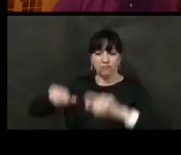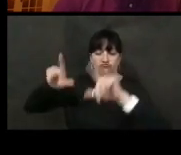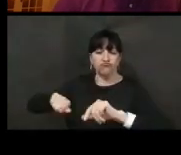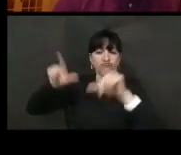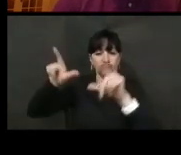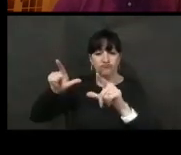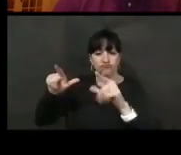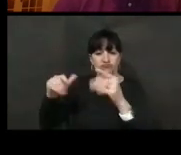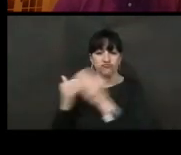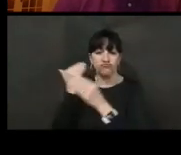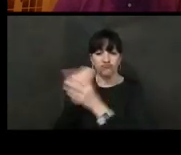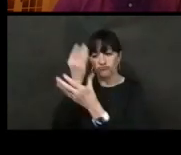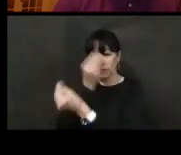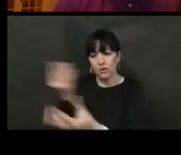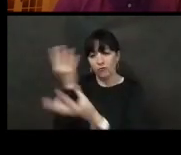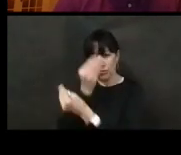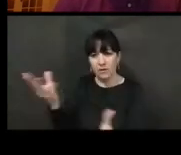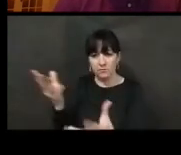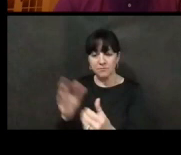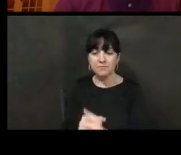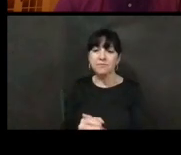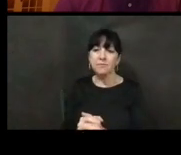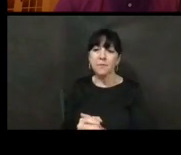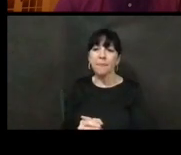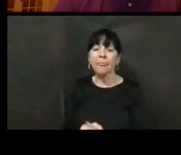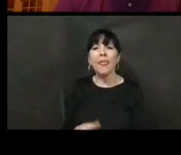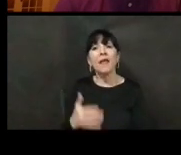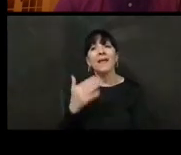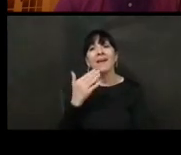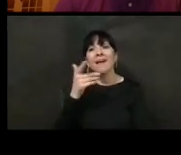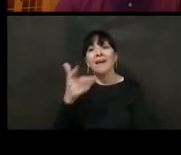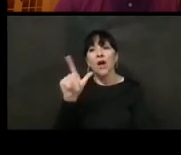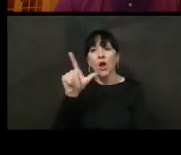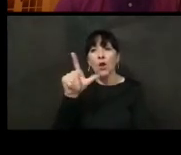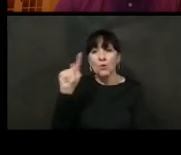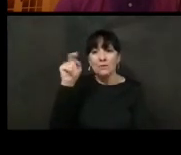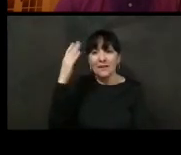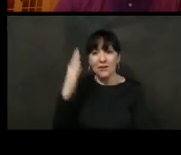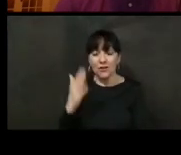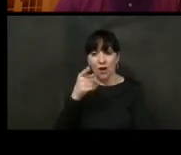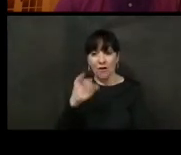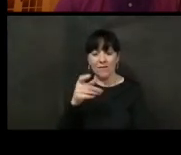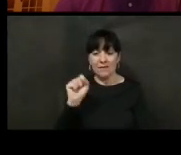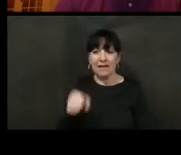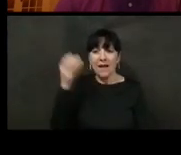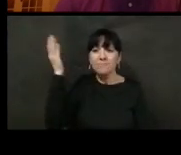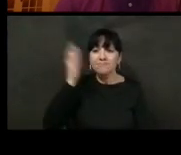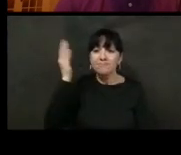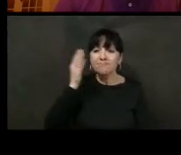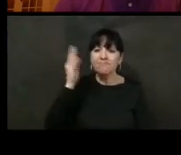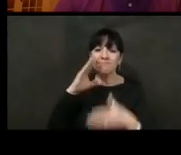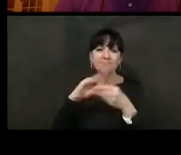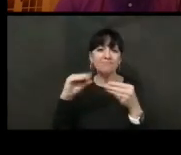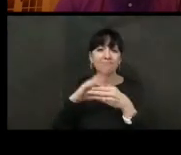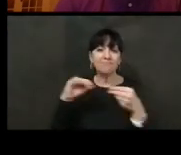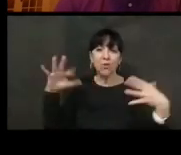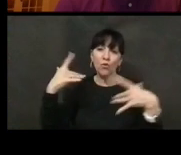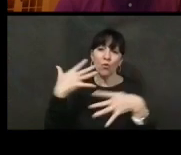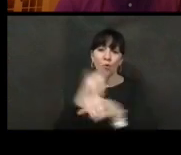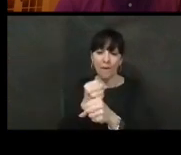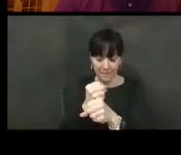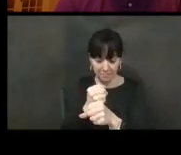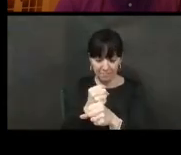closing remarks. Yes, and again, thank you, and thank you so much to Dr. Rattay, our Secretary Cade, and